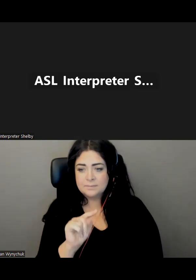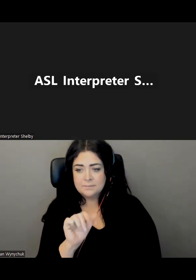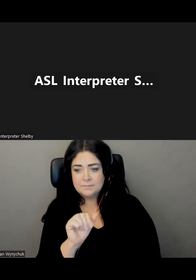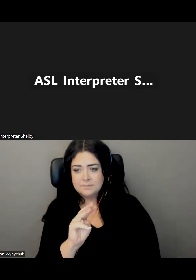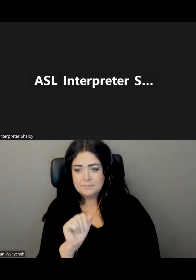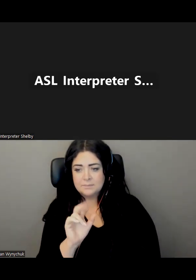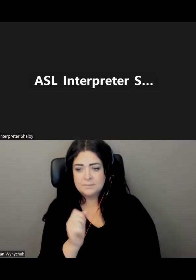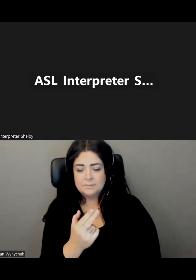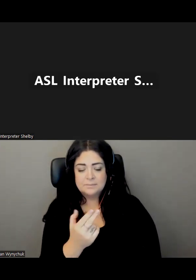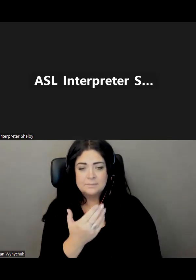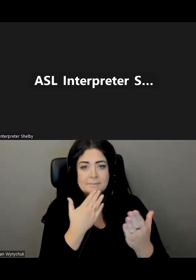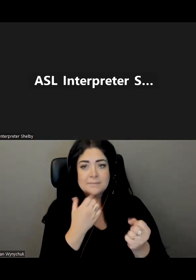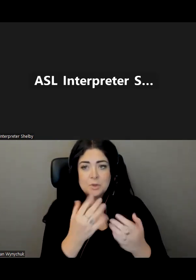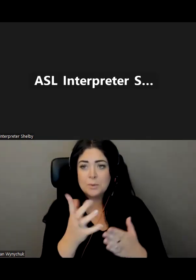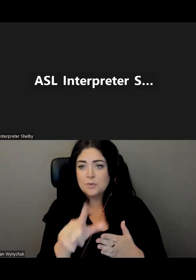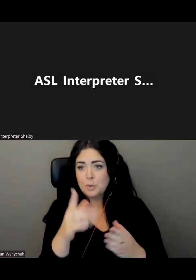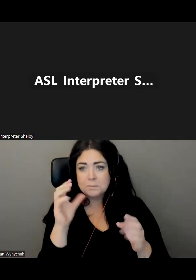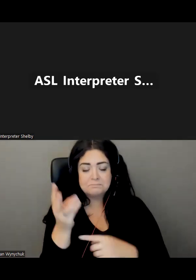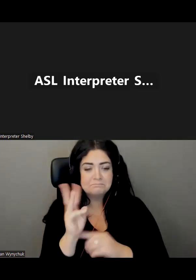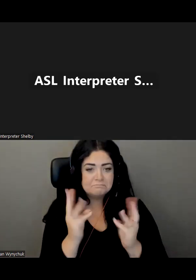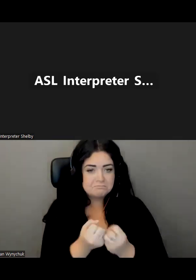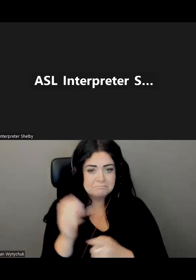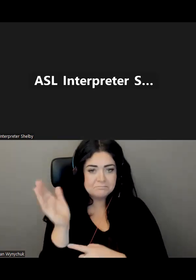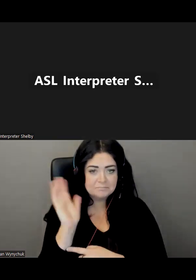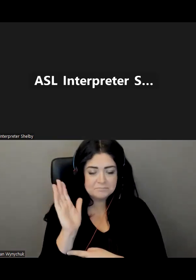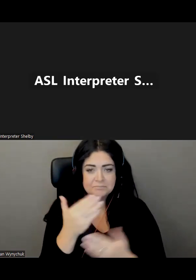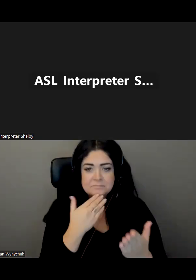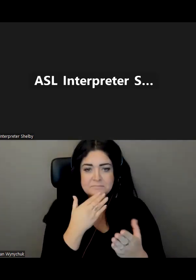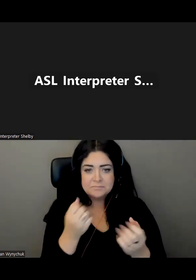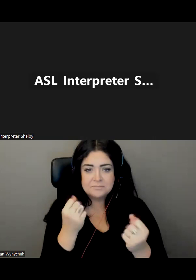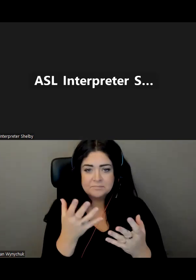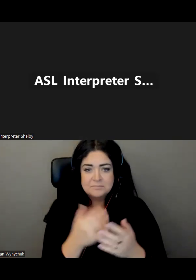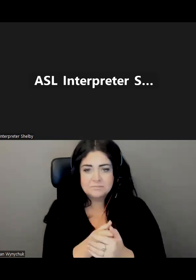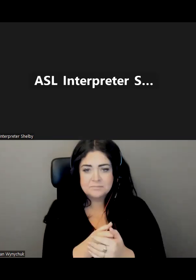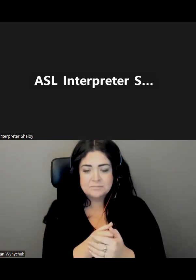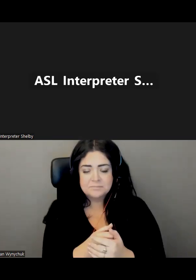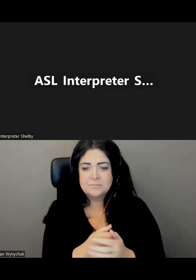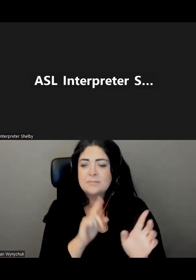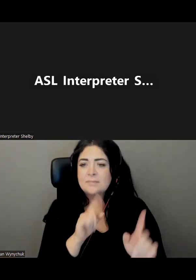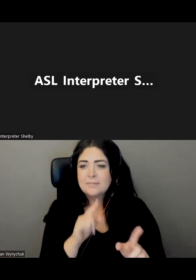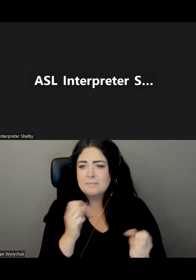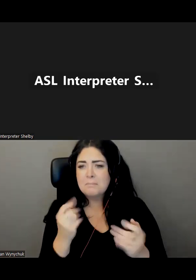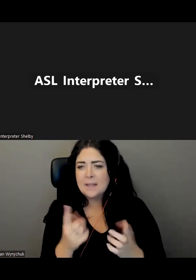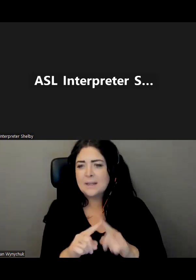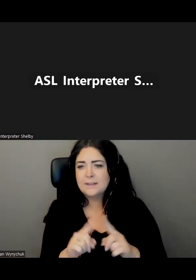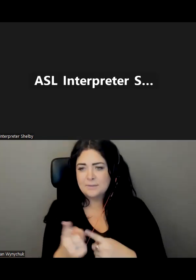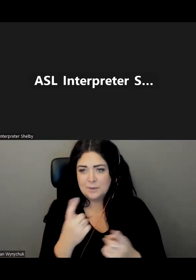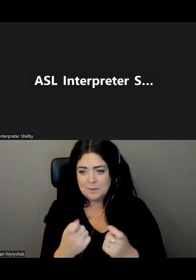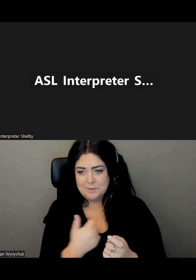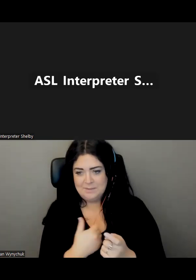for everything you're sharing with us. And thank you also for answering many of the questions that I've actually